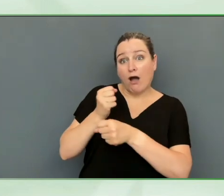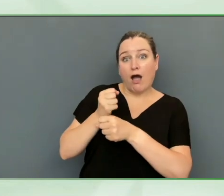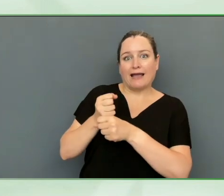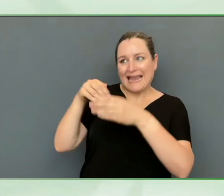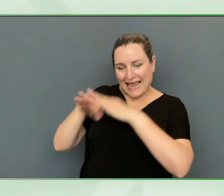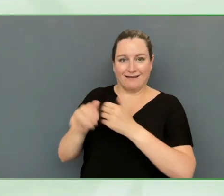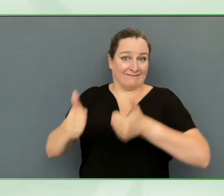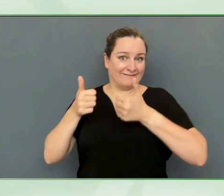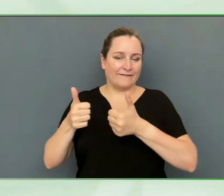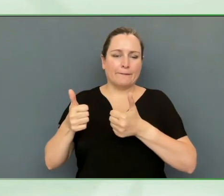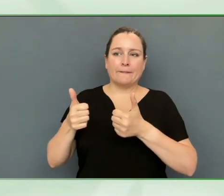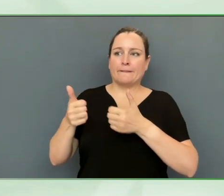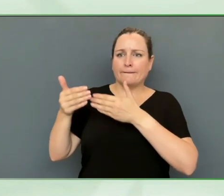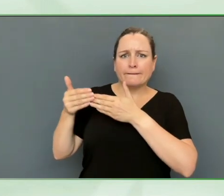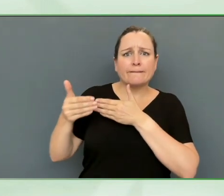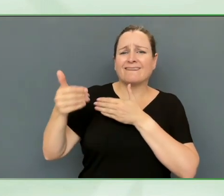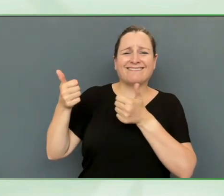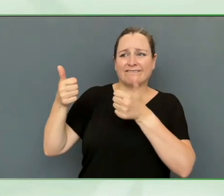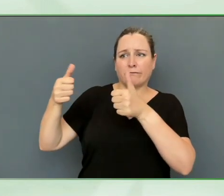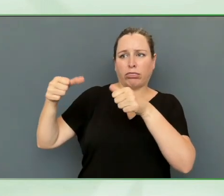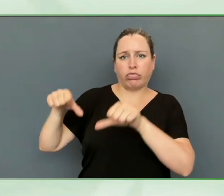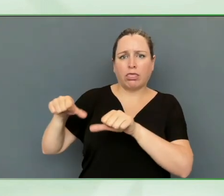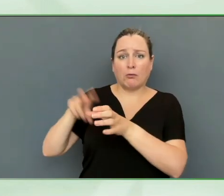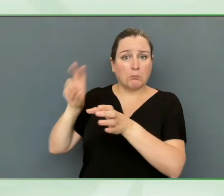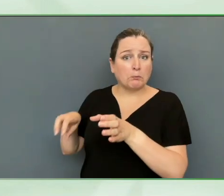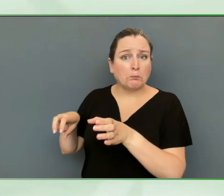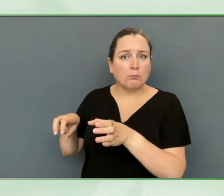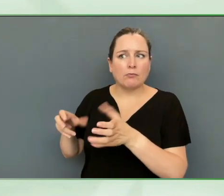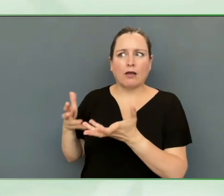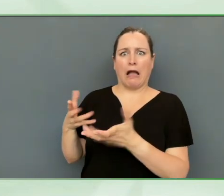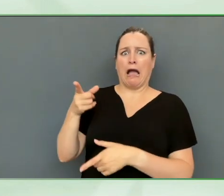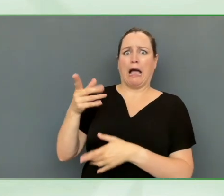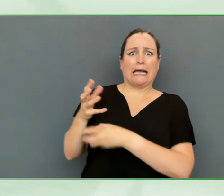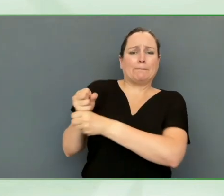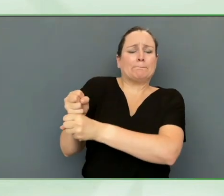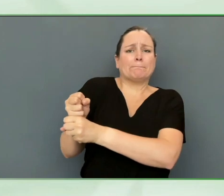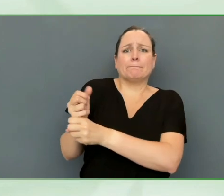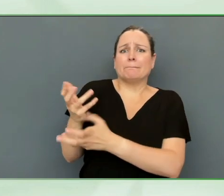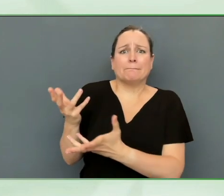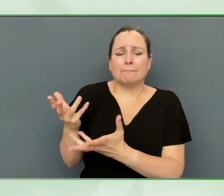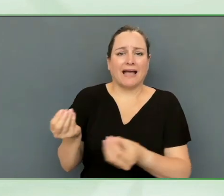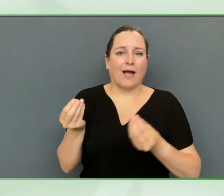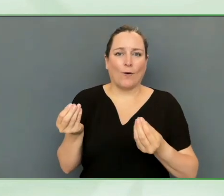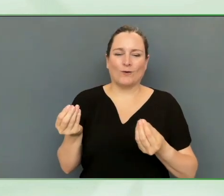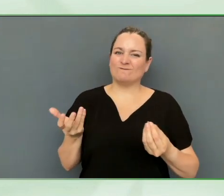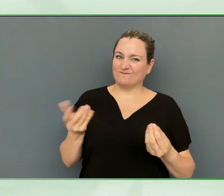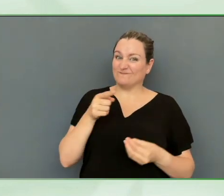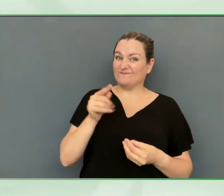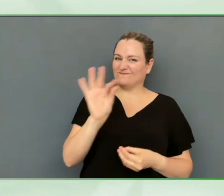So one thing, if you do choose to have a Schedule A process, and if you're hired under the Schedule A